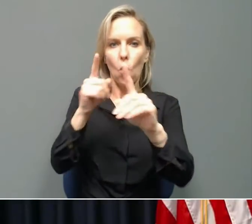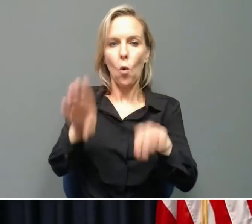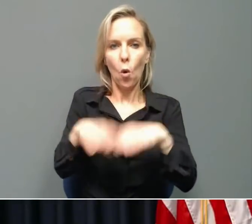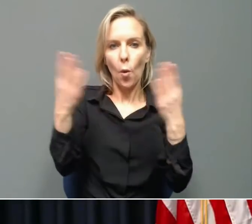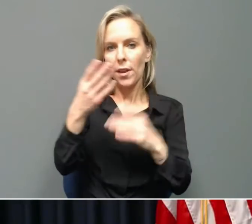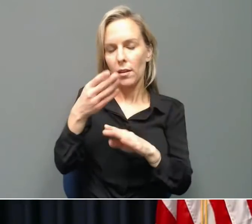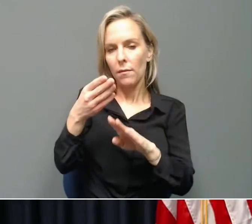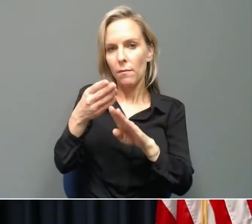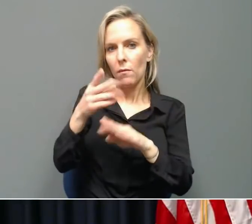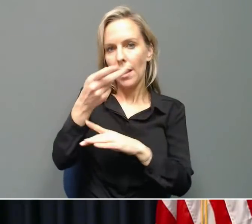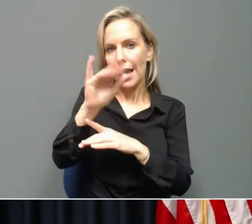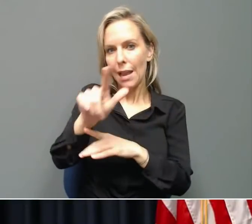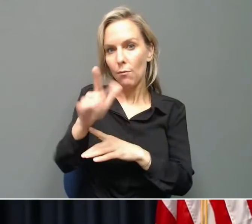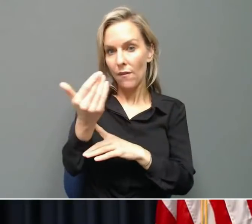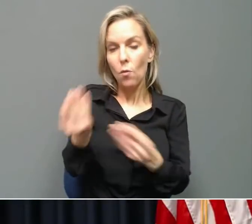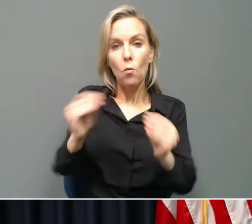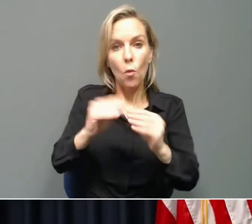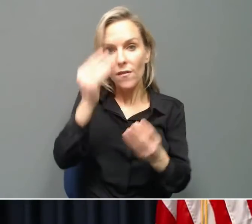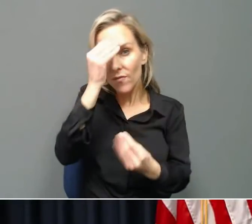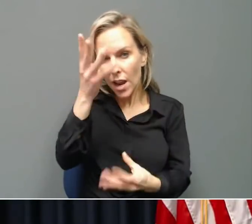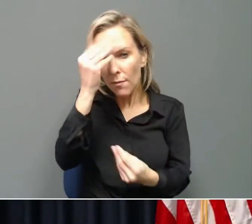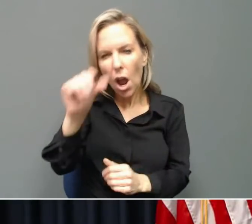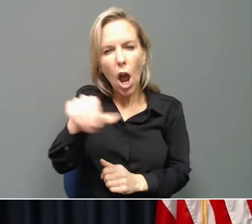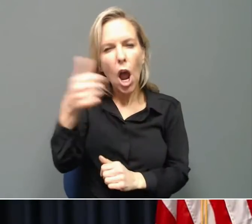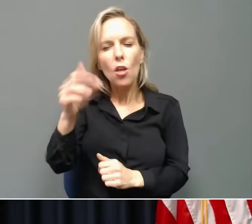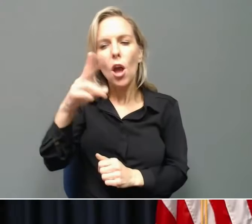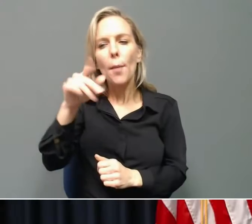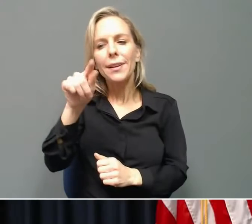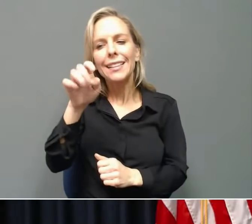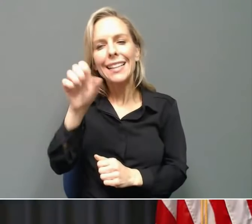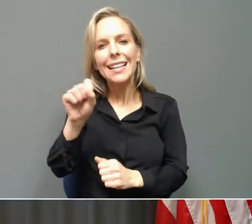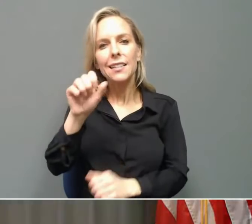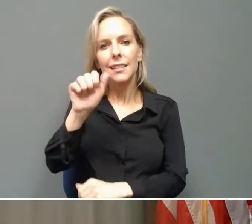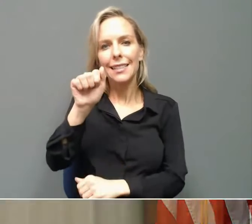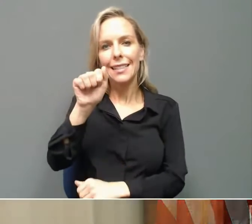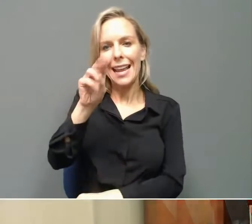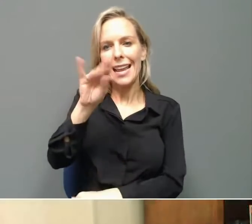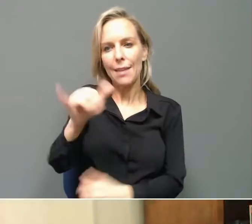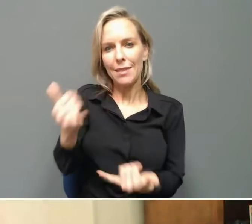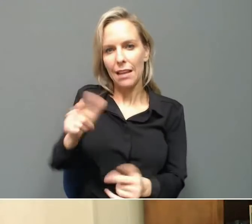For more on that and other updates, we have Amy Cubbage.